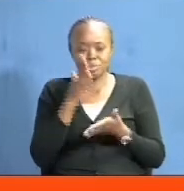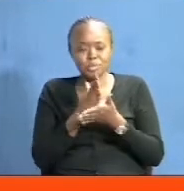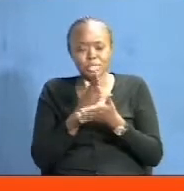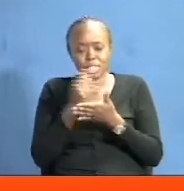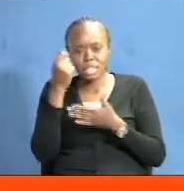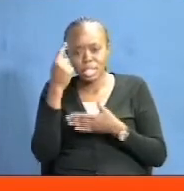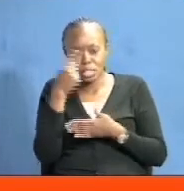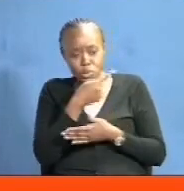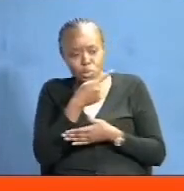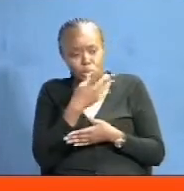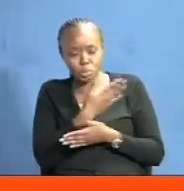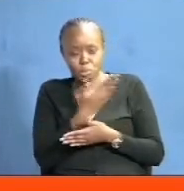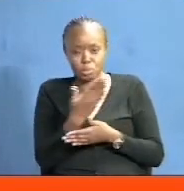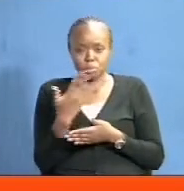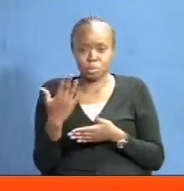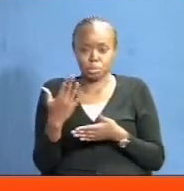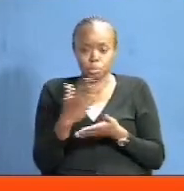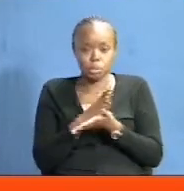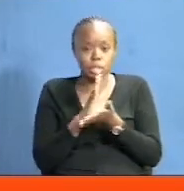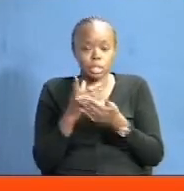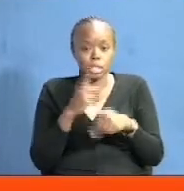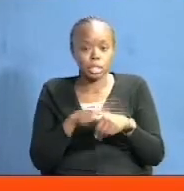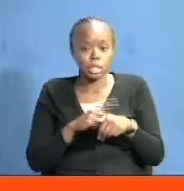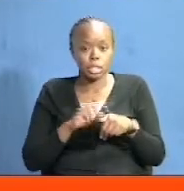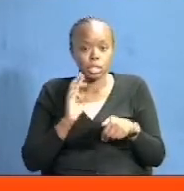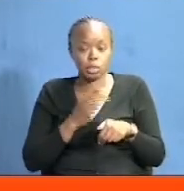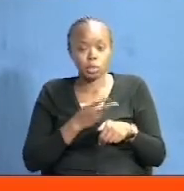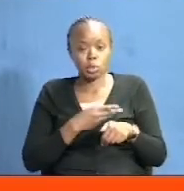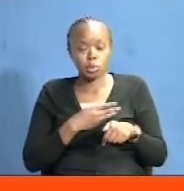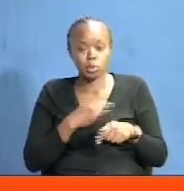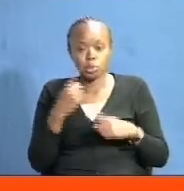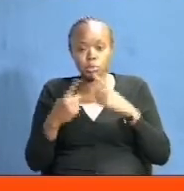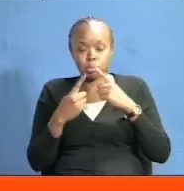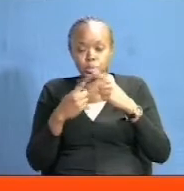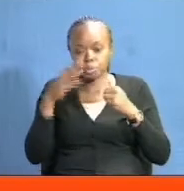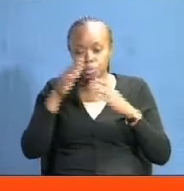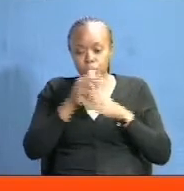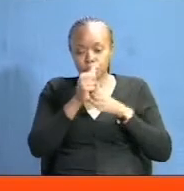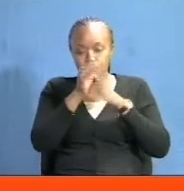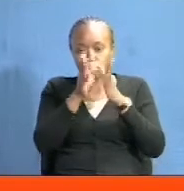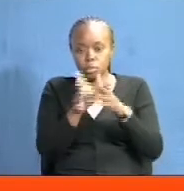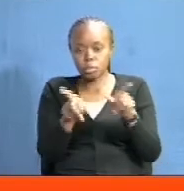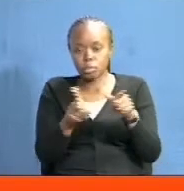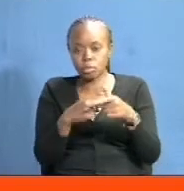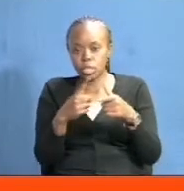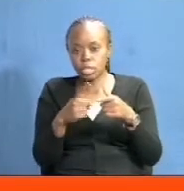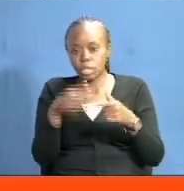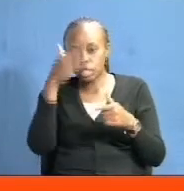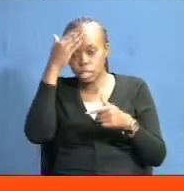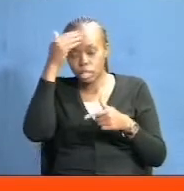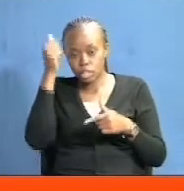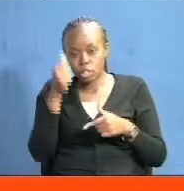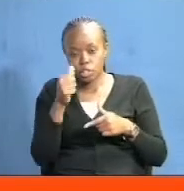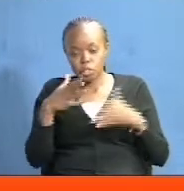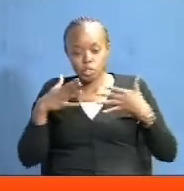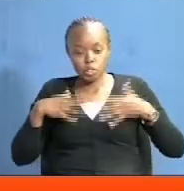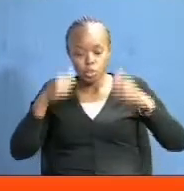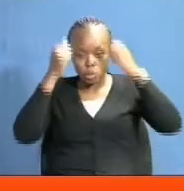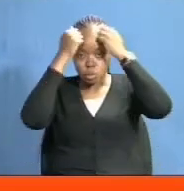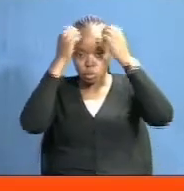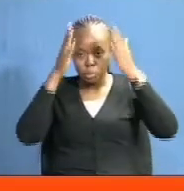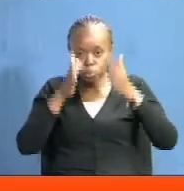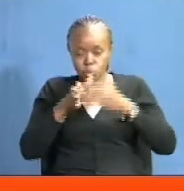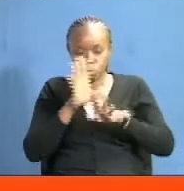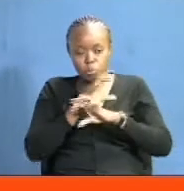of this? Sometimes, actually, we blame leaders and forget the comrades themselves. Right. They do not ask